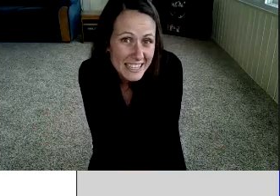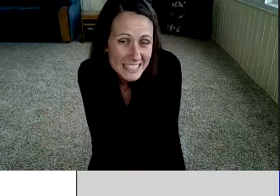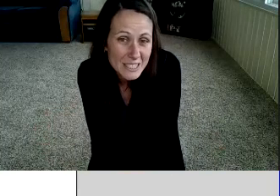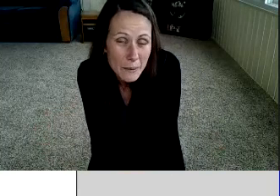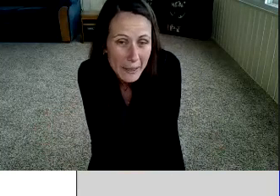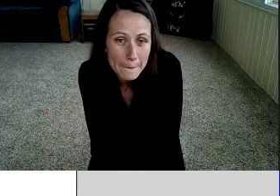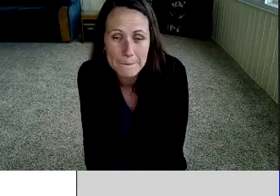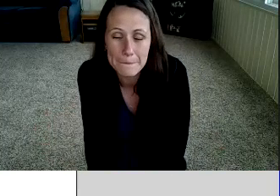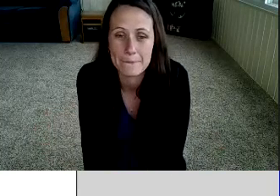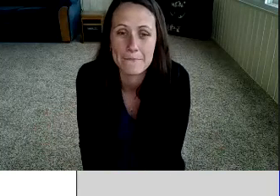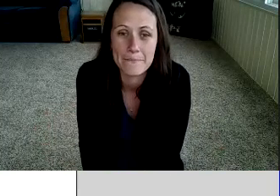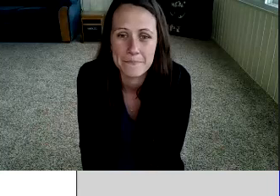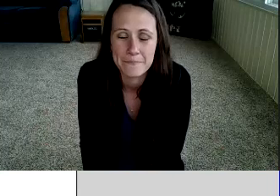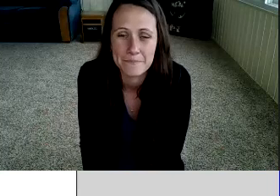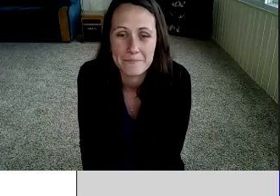and it likes to swim.